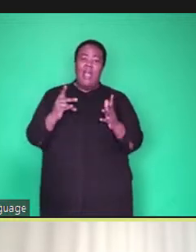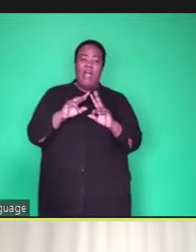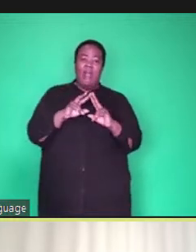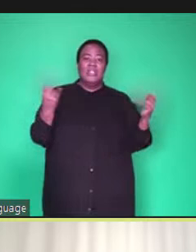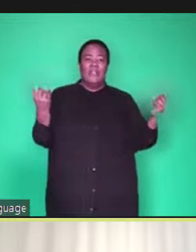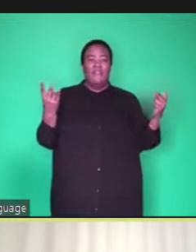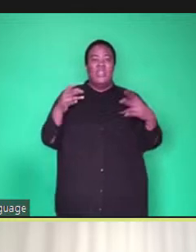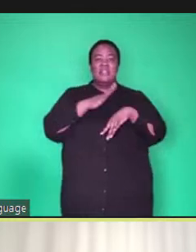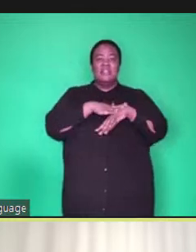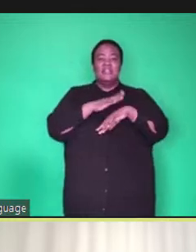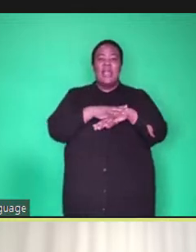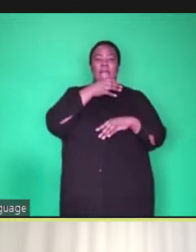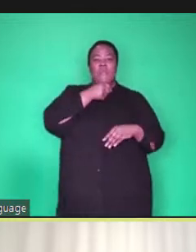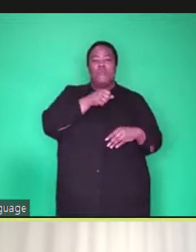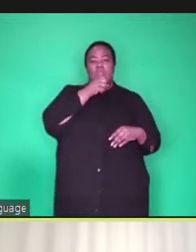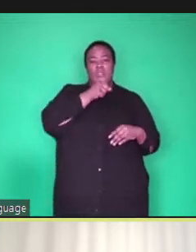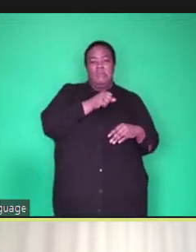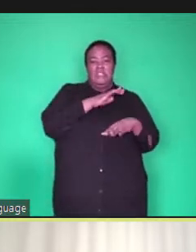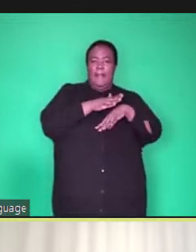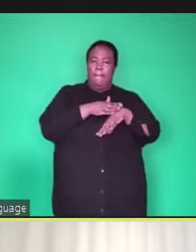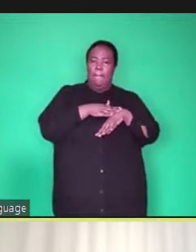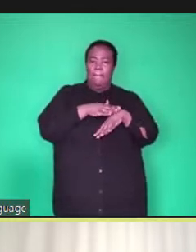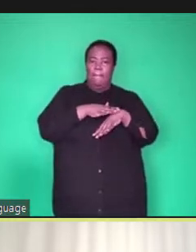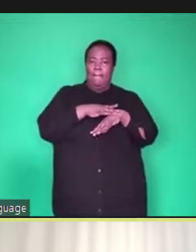Christmas time, for example? I